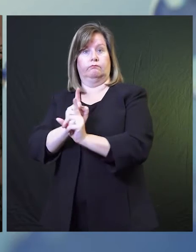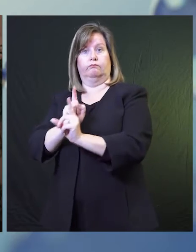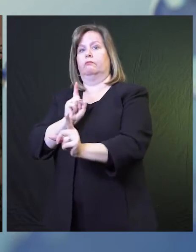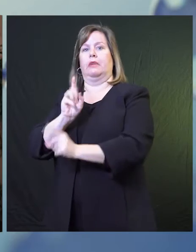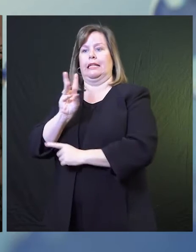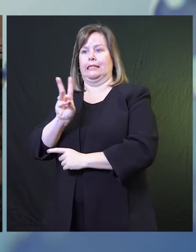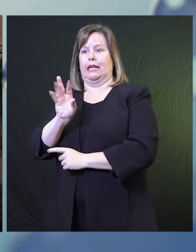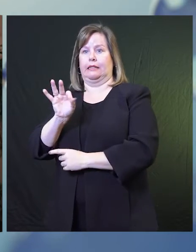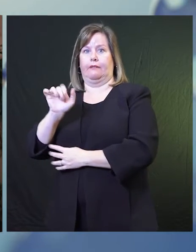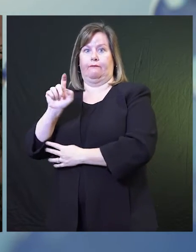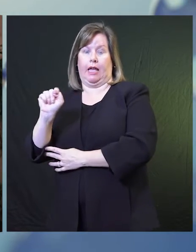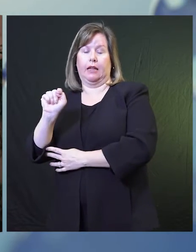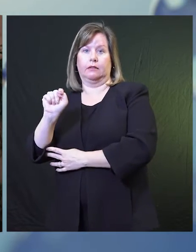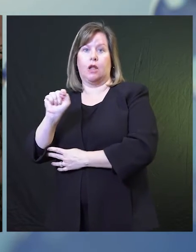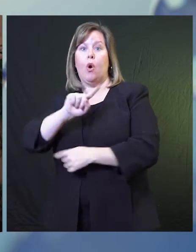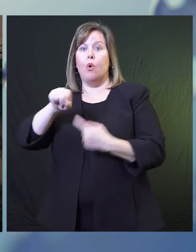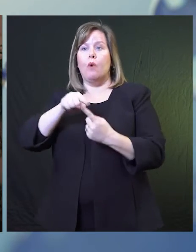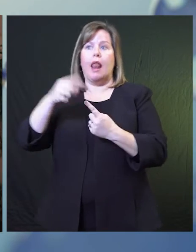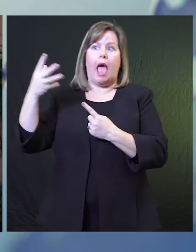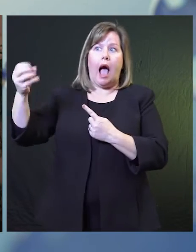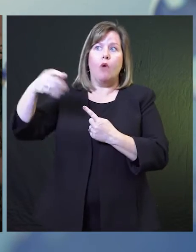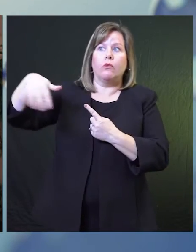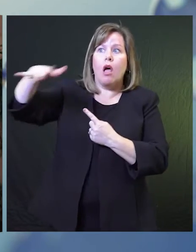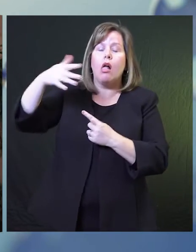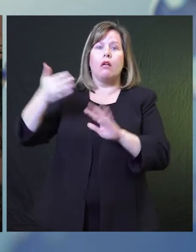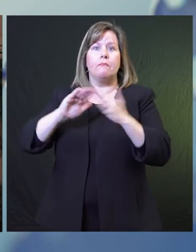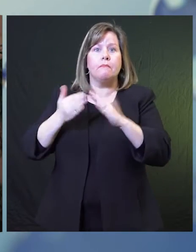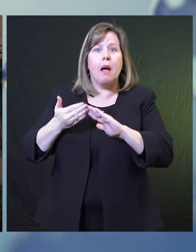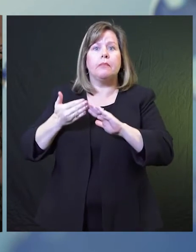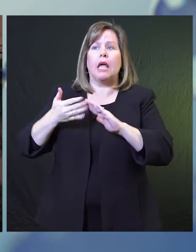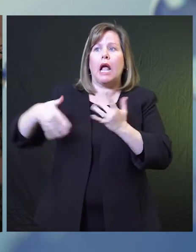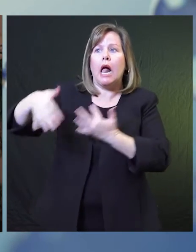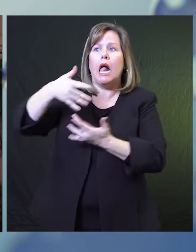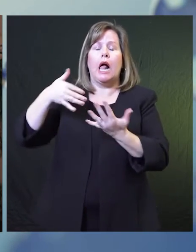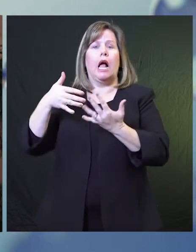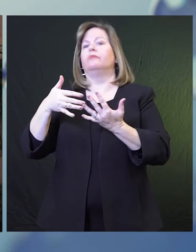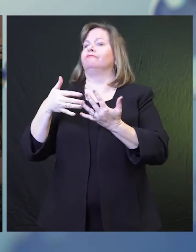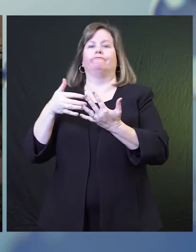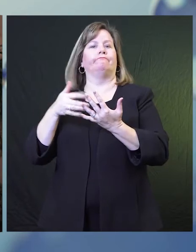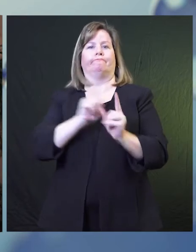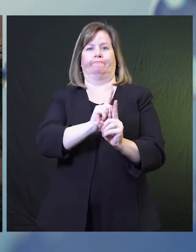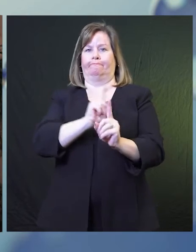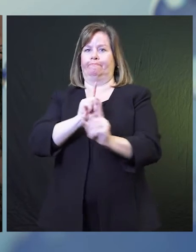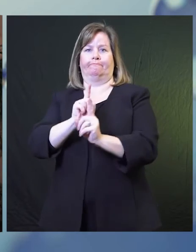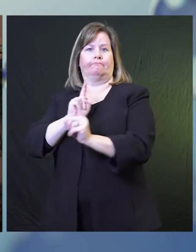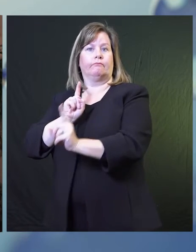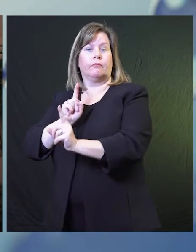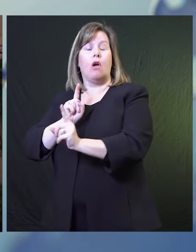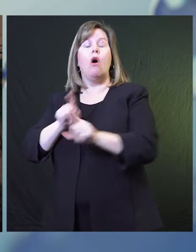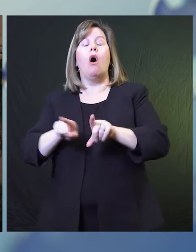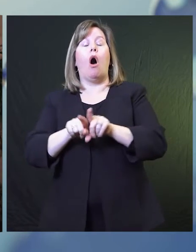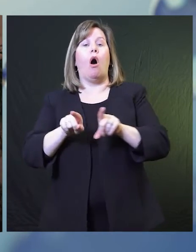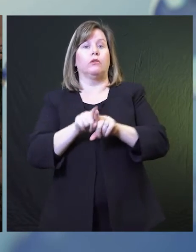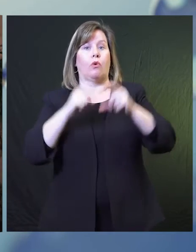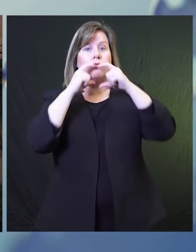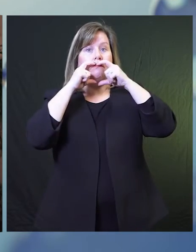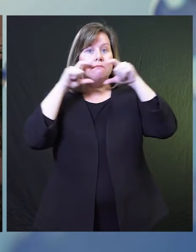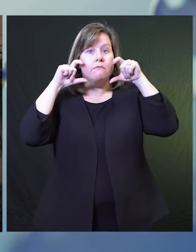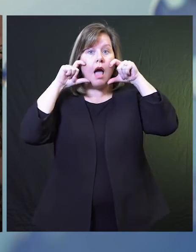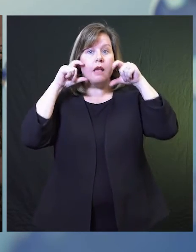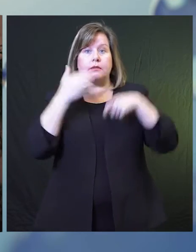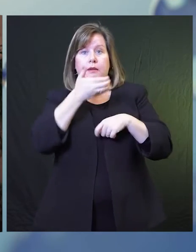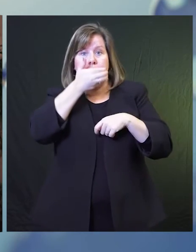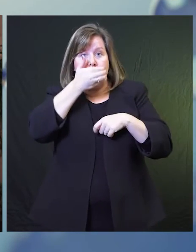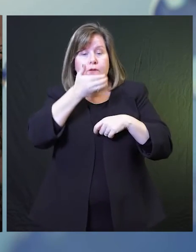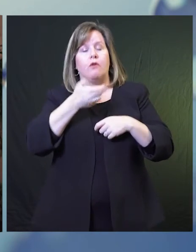space. We know that we're going to be wearing masks or some kind of cloth covering over the face for an extended period of